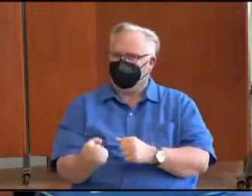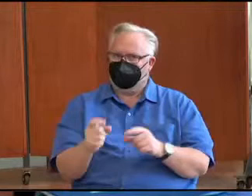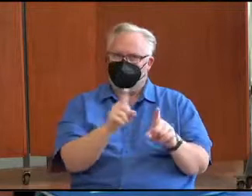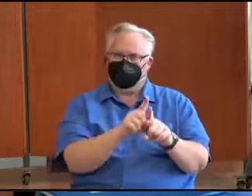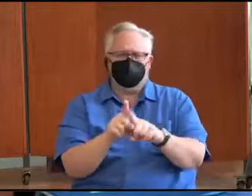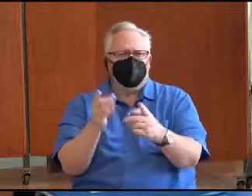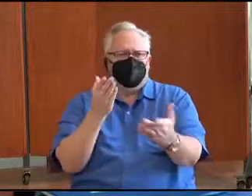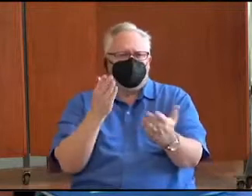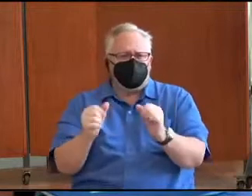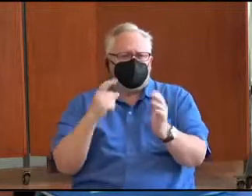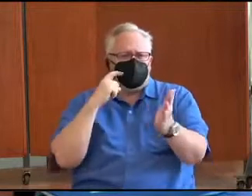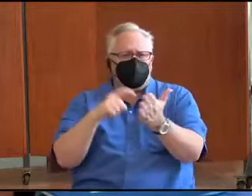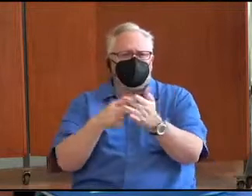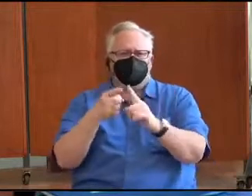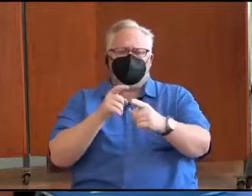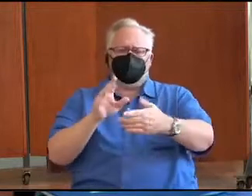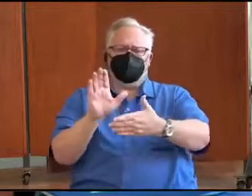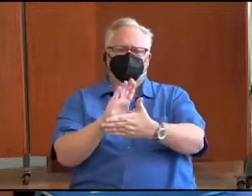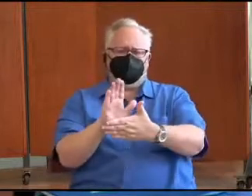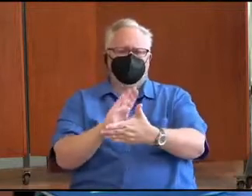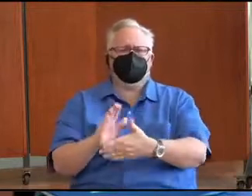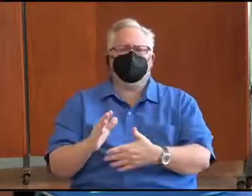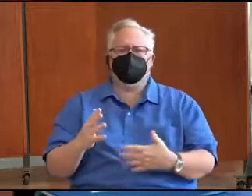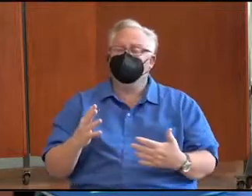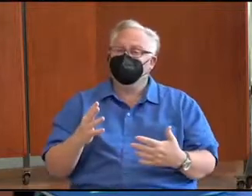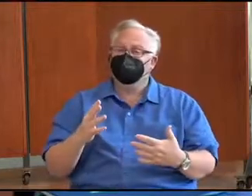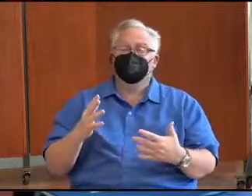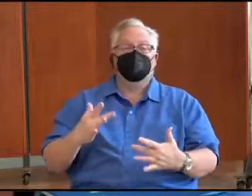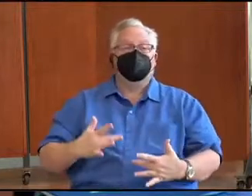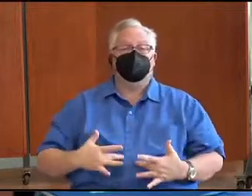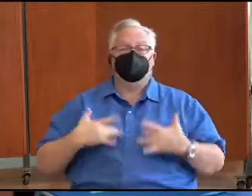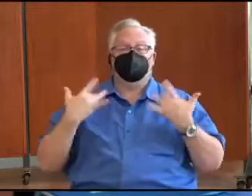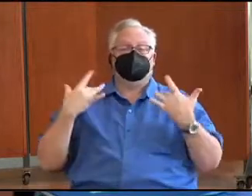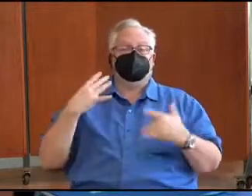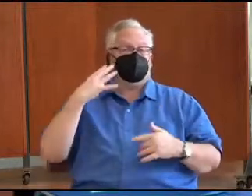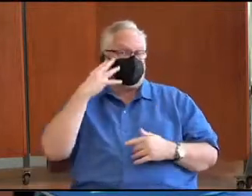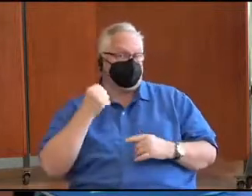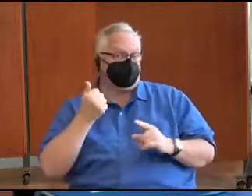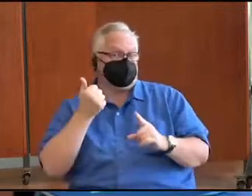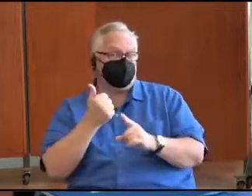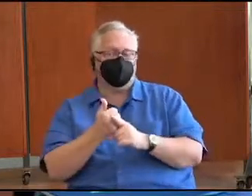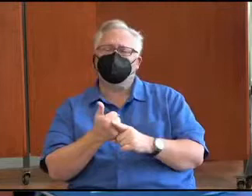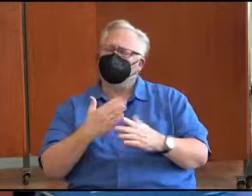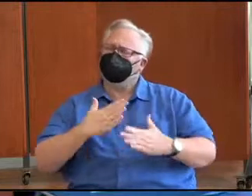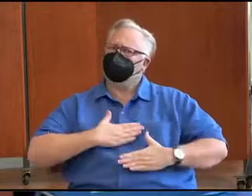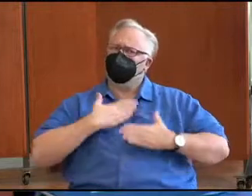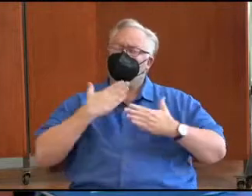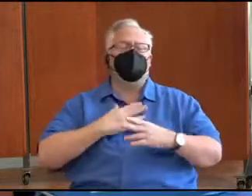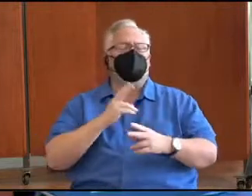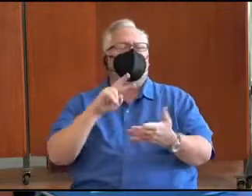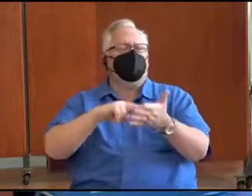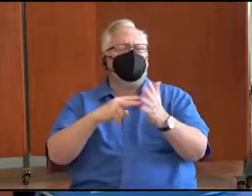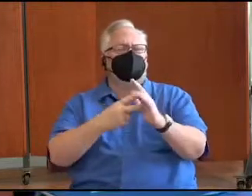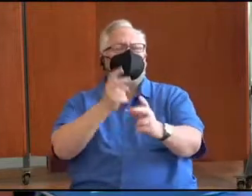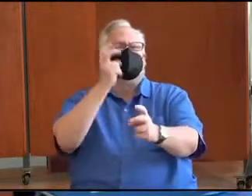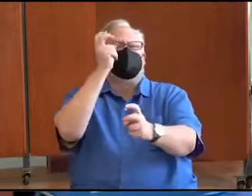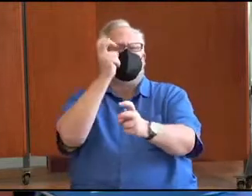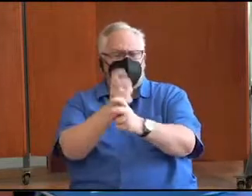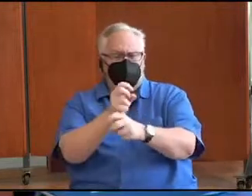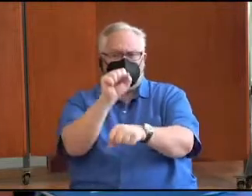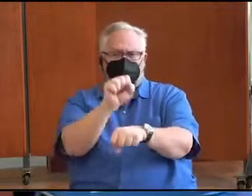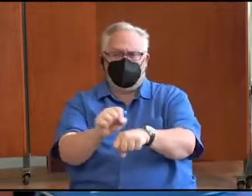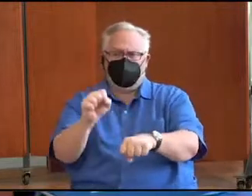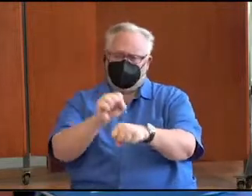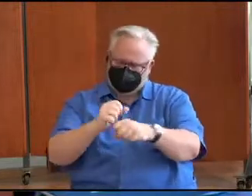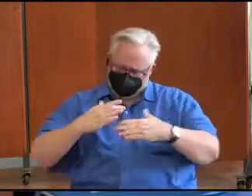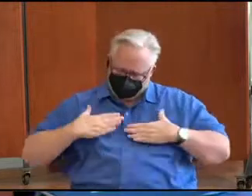be able to tell from that video that it is joyful. It's very hard work. It's physically demanding.